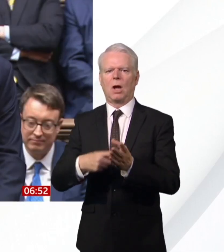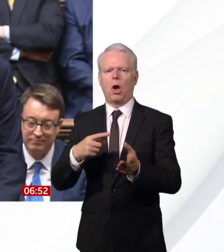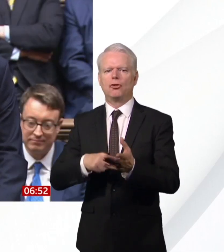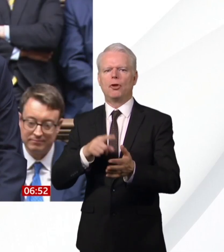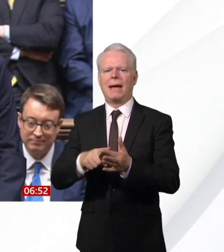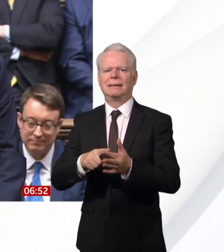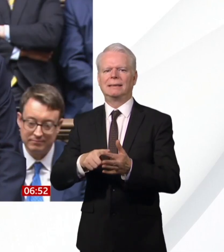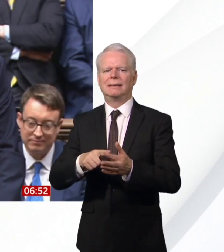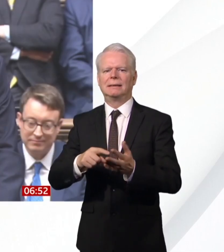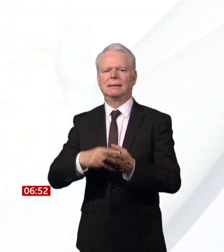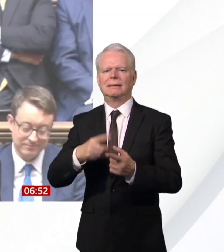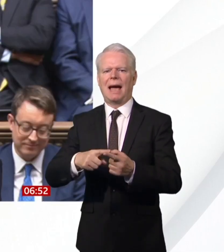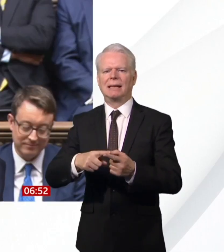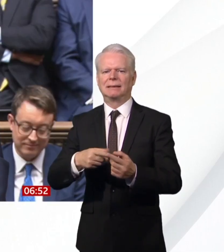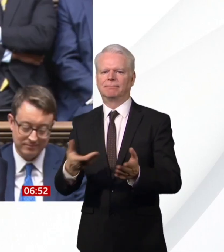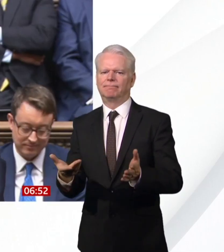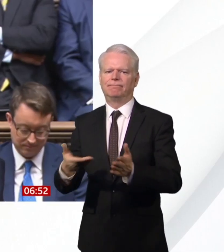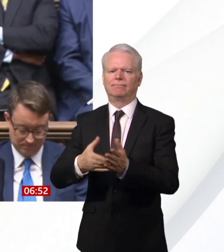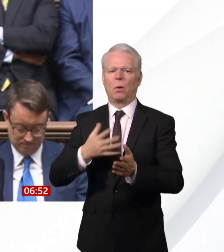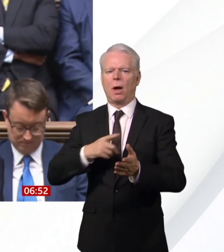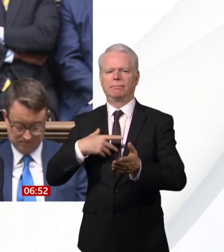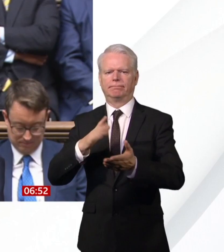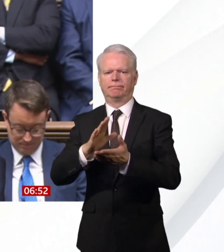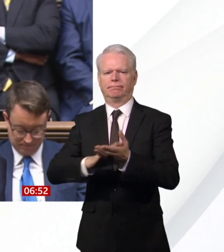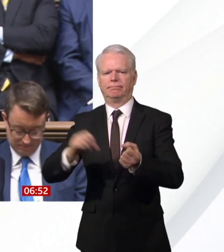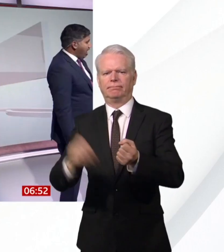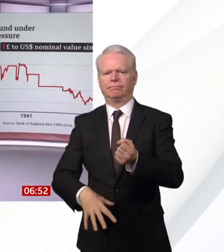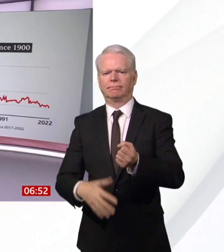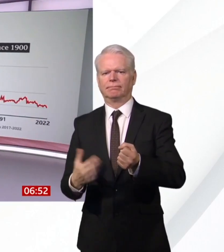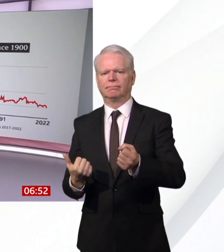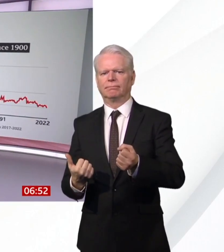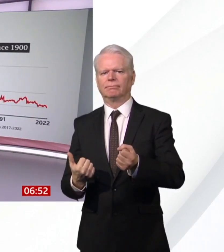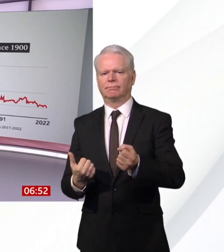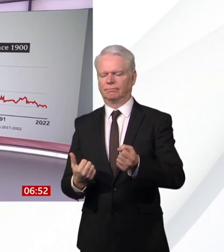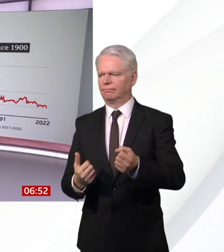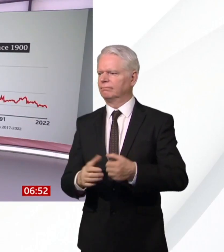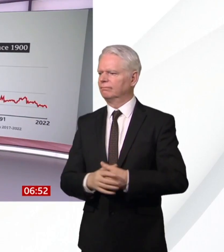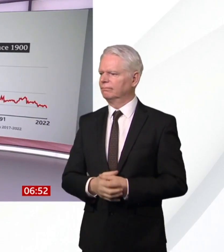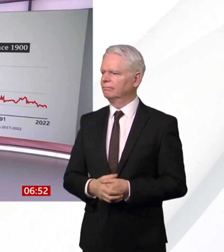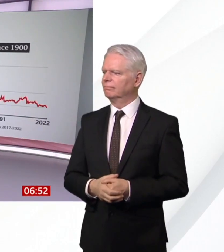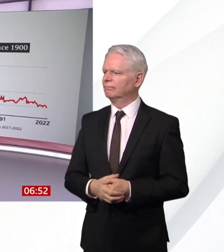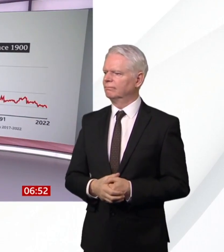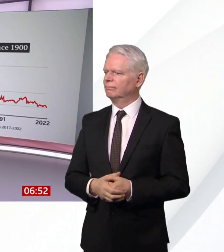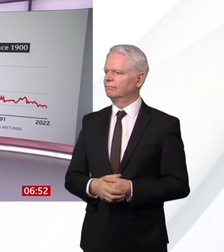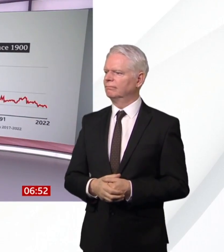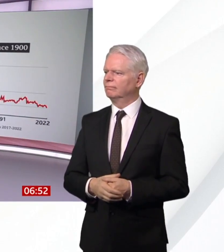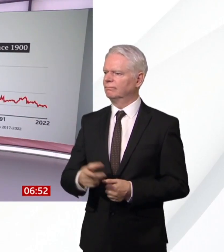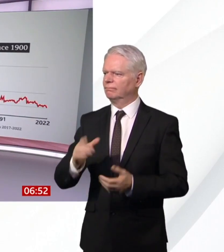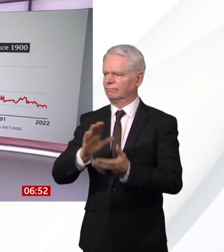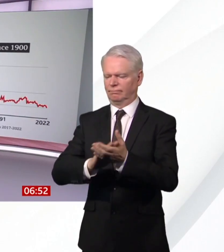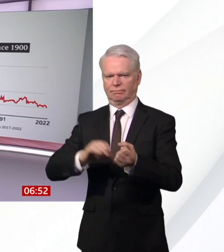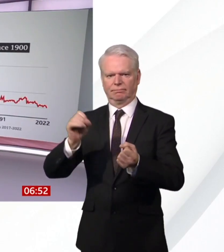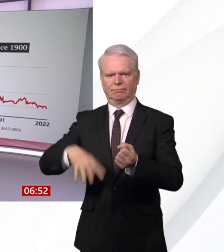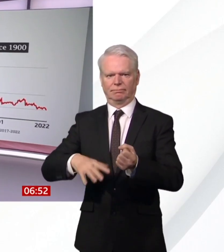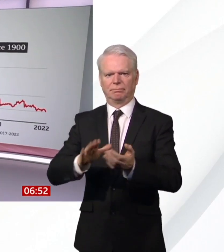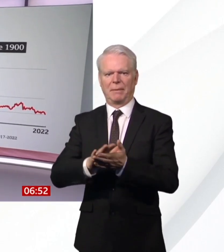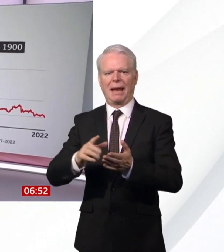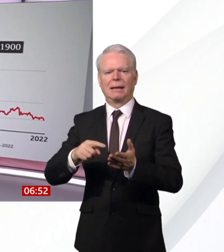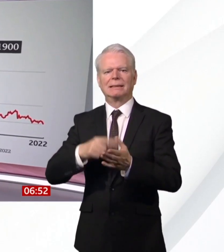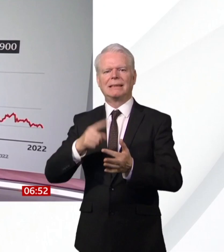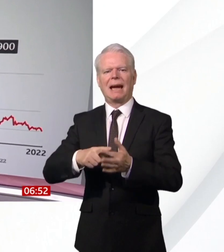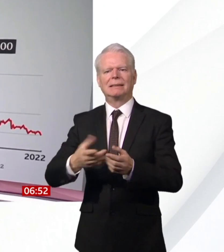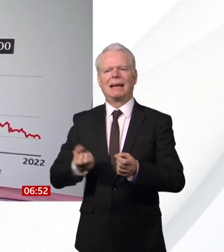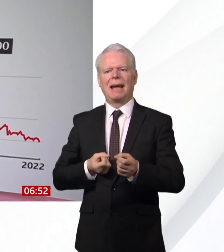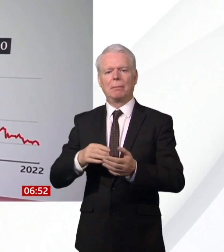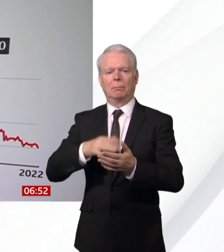have another measure, Mr. Speaker. We will cut the basic rate of income tax. This was the lowest value of the pound reached in early